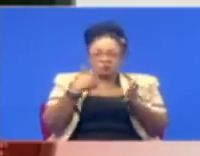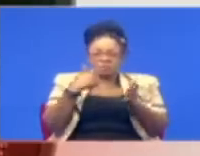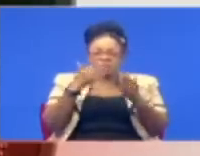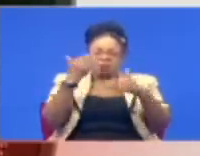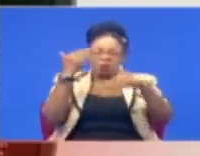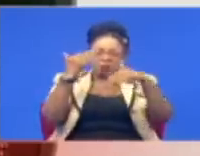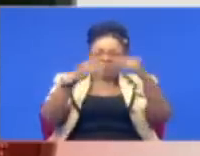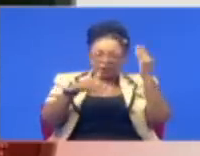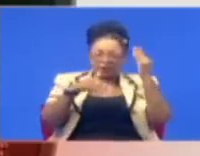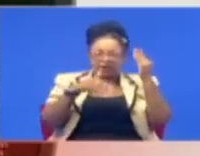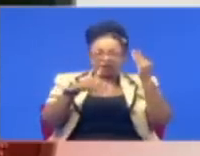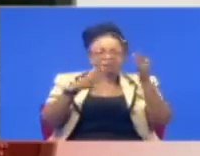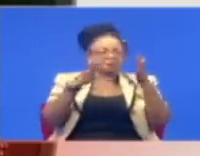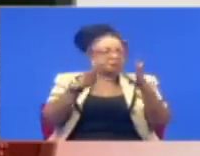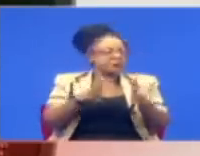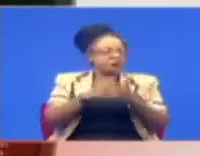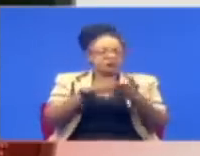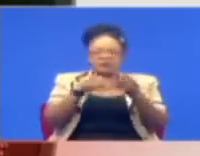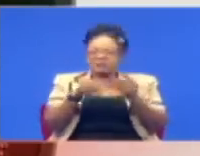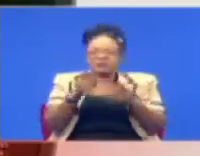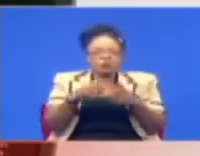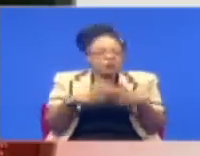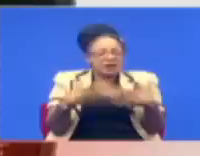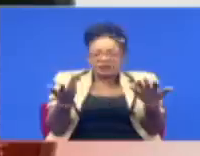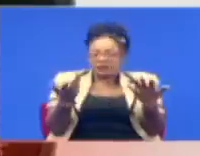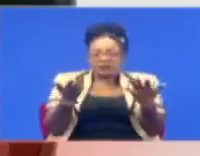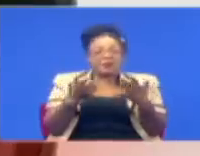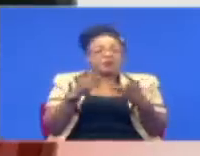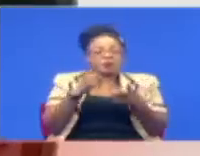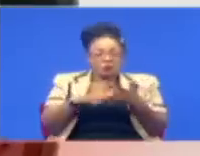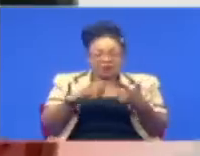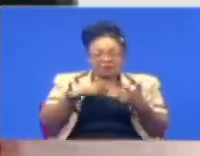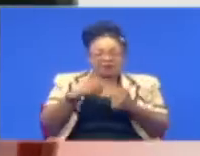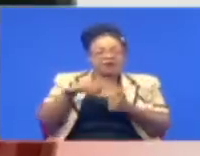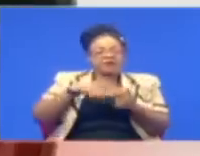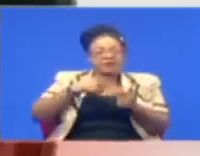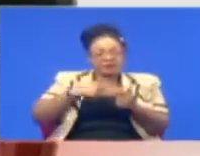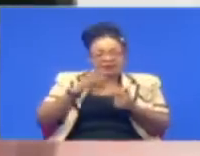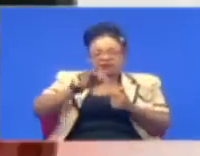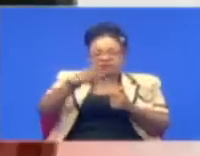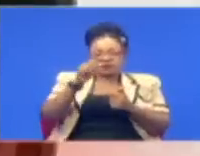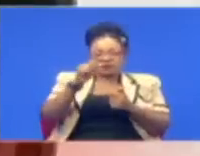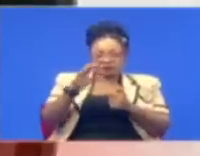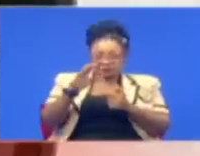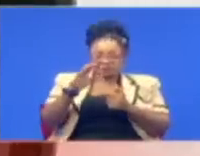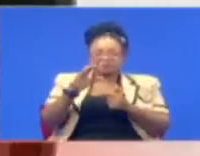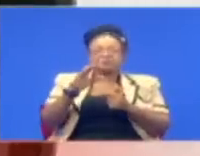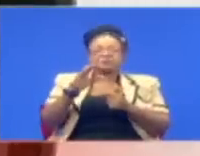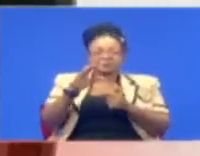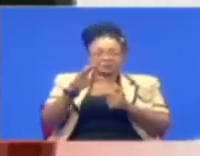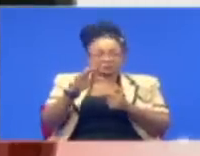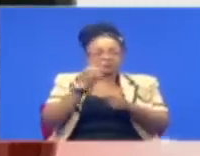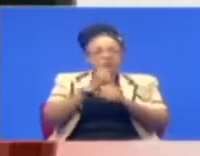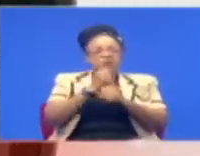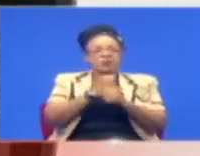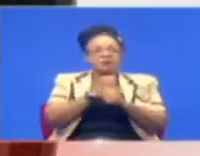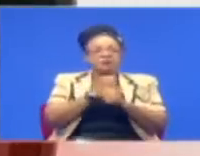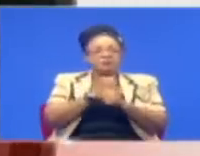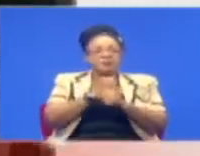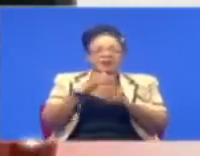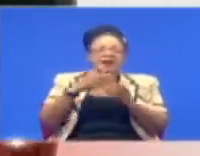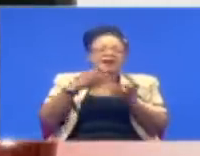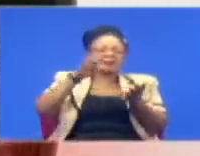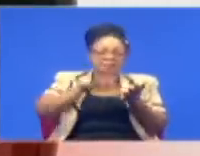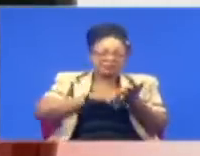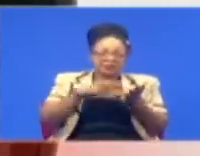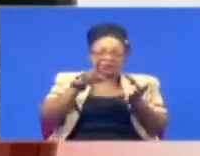of disability or whatever, is what I think JSC would go for. And I keep on repeating Singapore